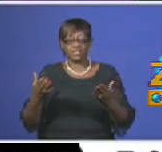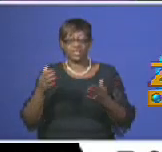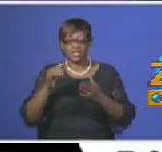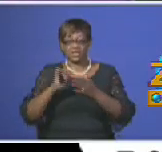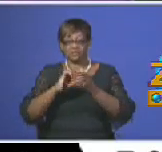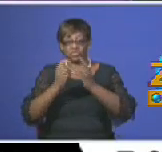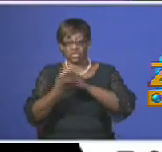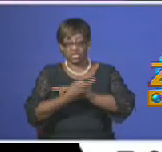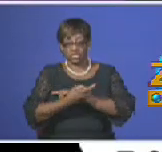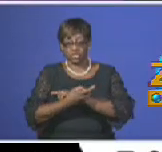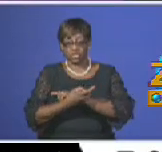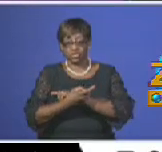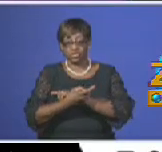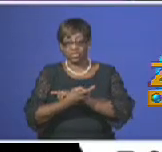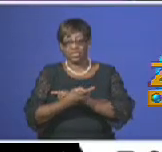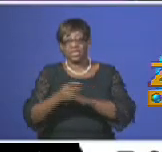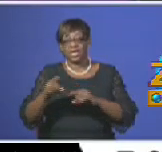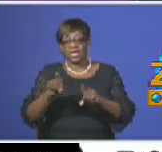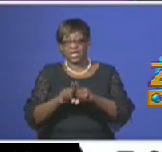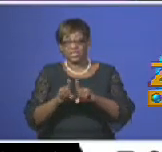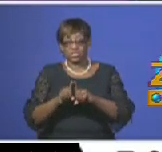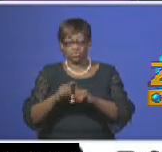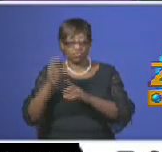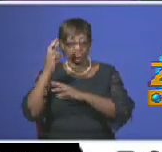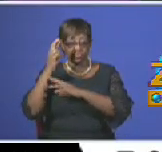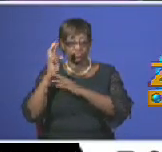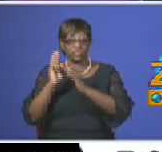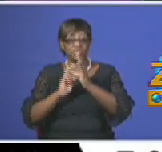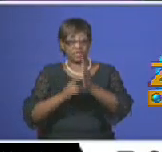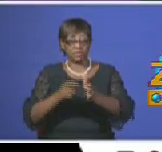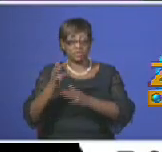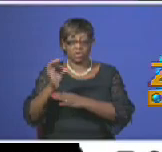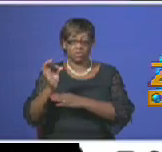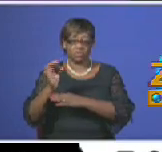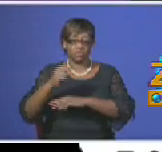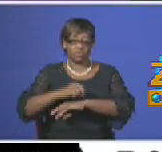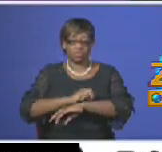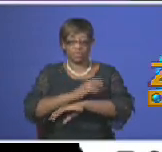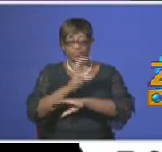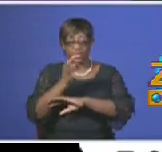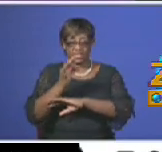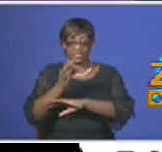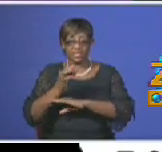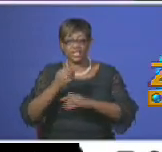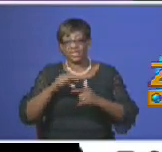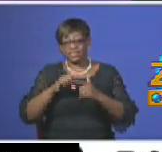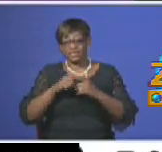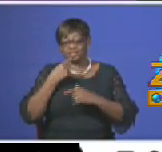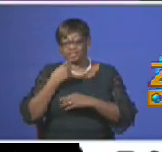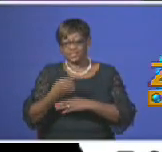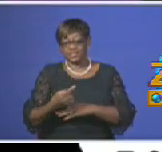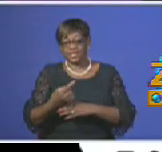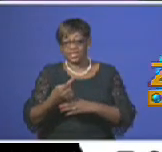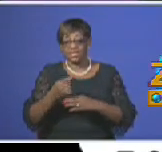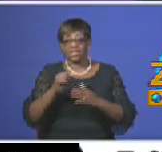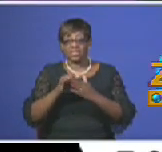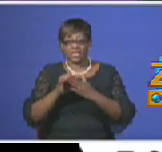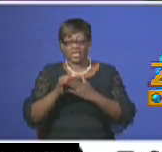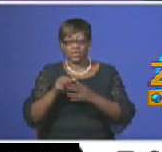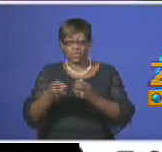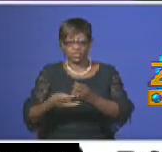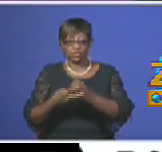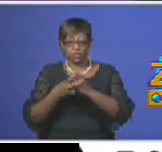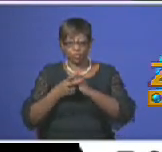the balance of payments, all as a result of the COVID-19 pandemic. The Prime Minister confirmed that as a part of its annual borrowing